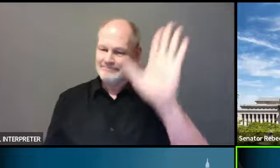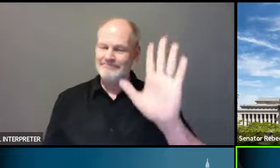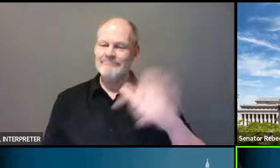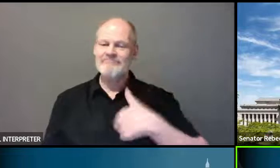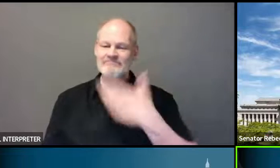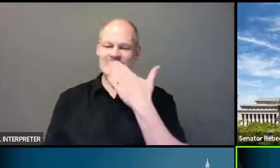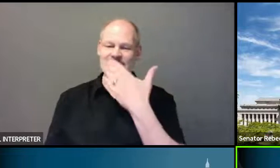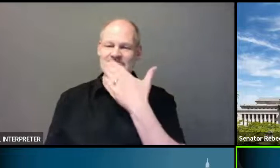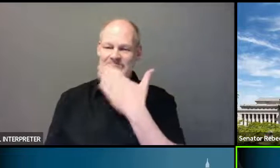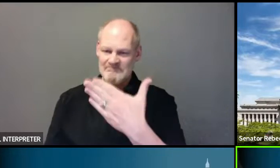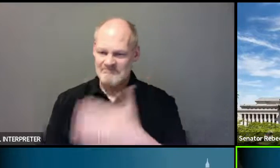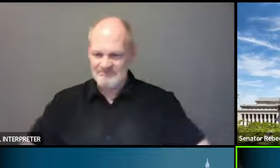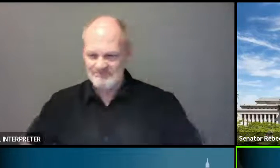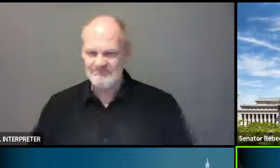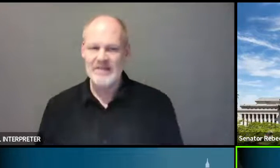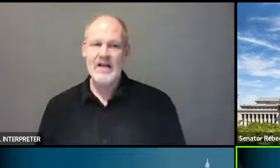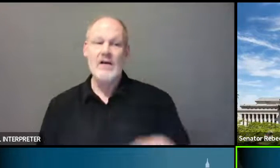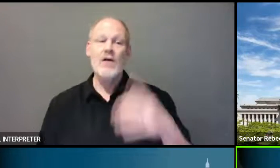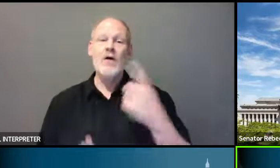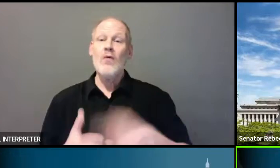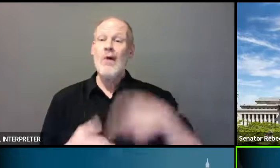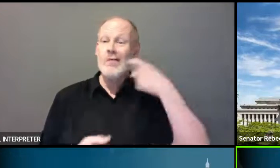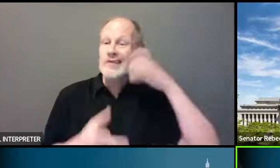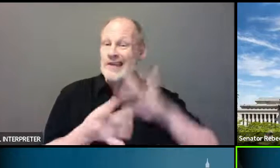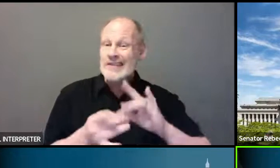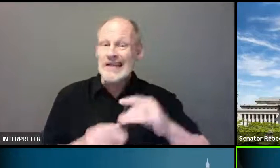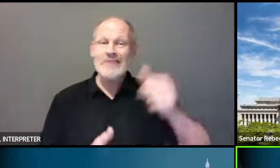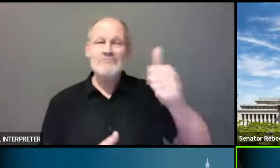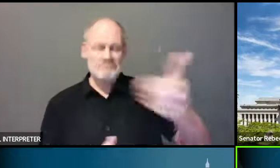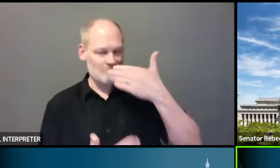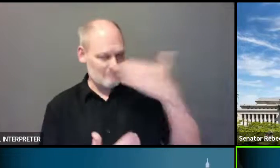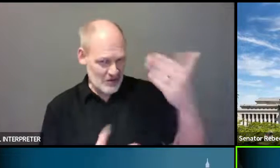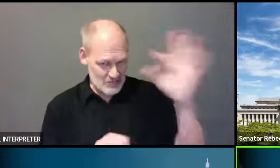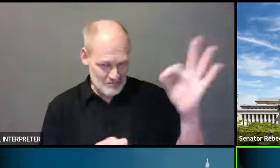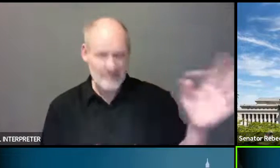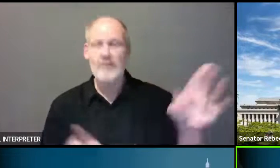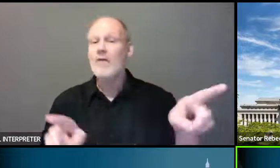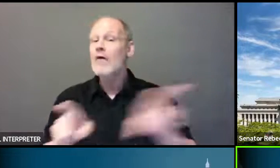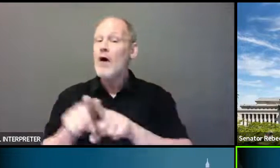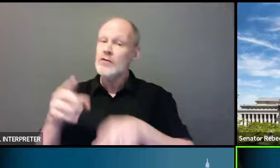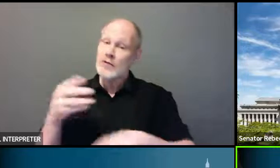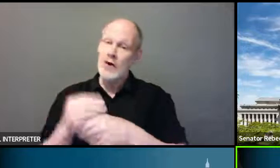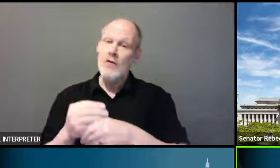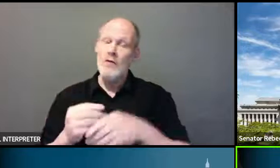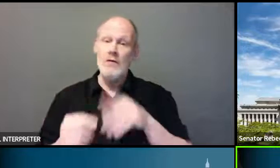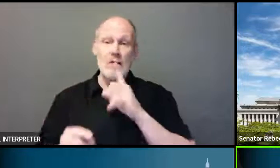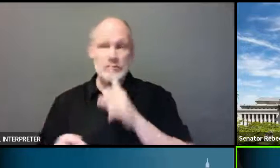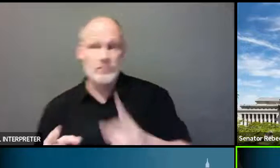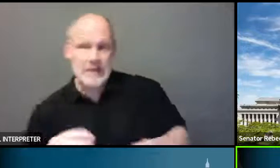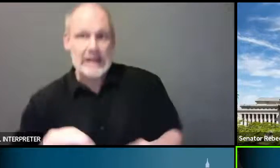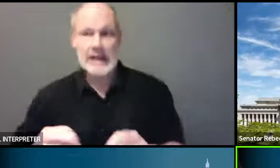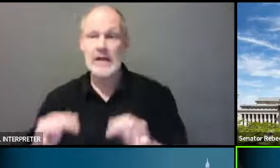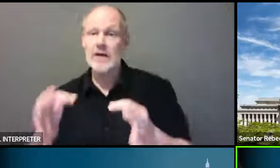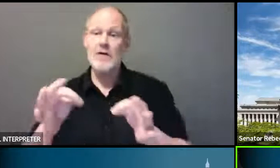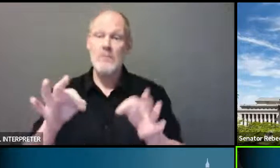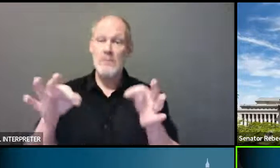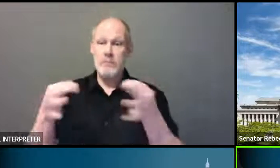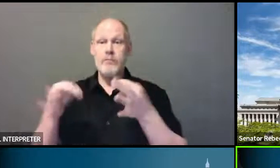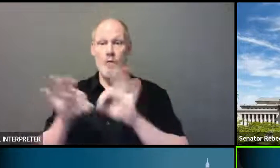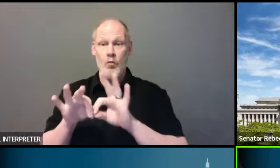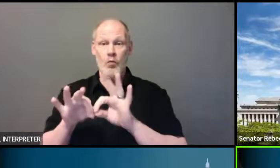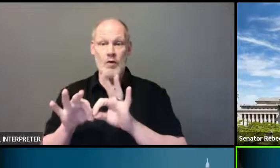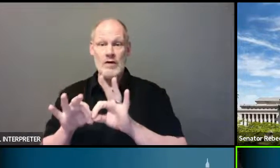appreciate everything my colleagues shared, and just wanted to note that one of the things that's transformational when we think about these particular